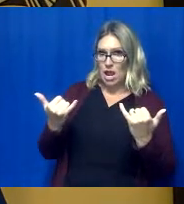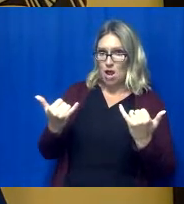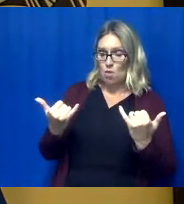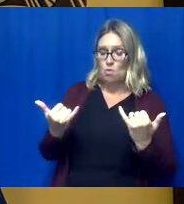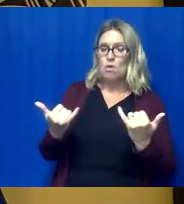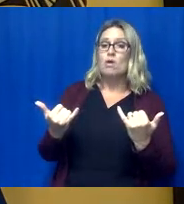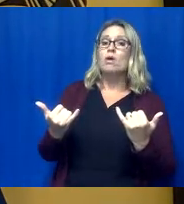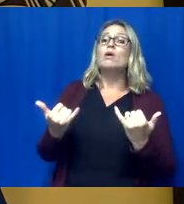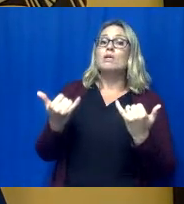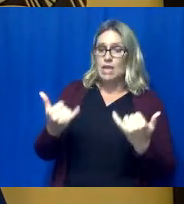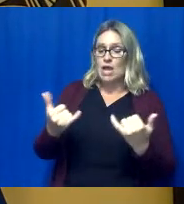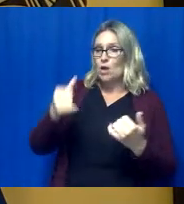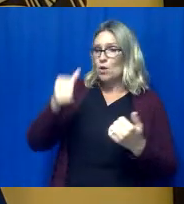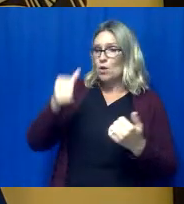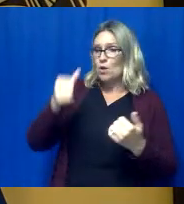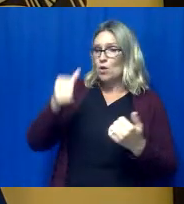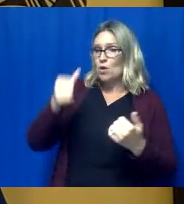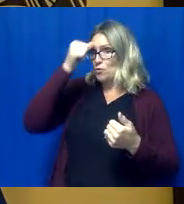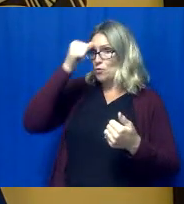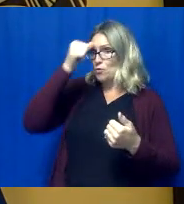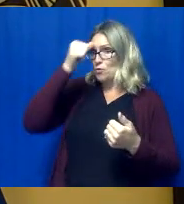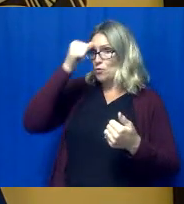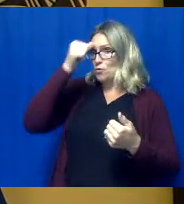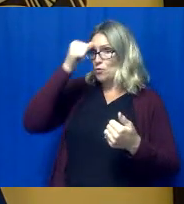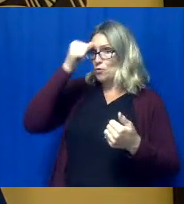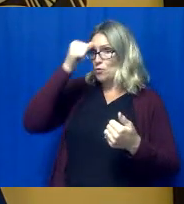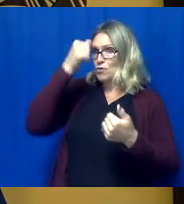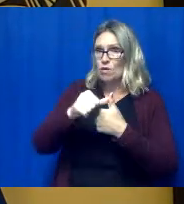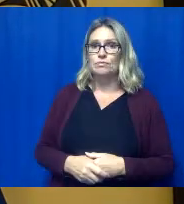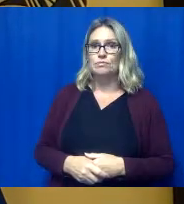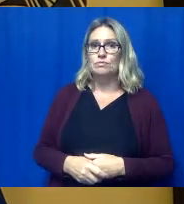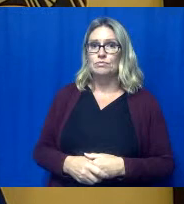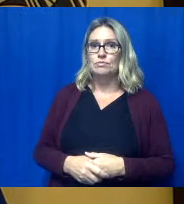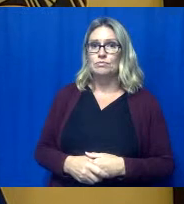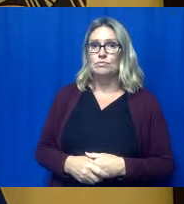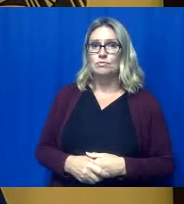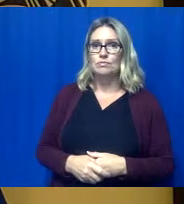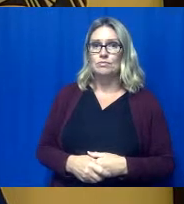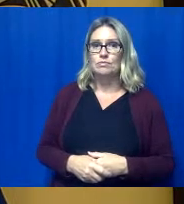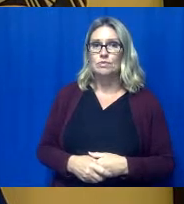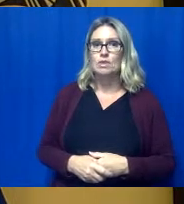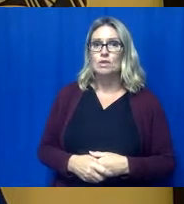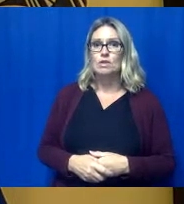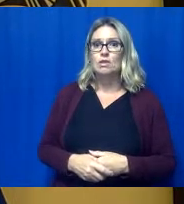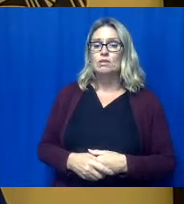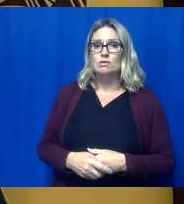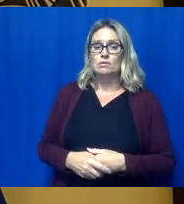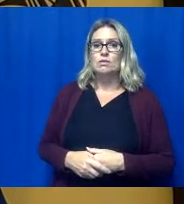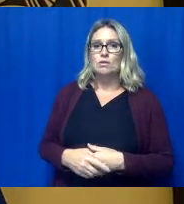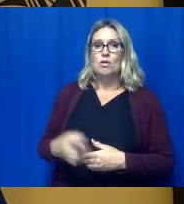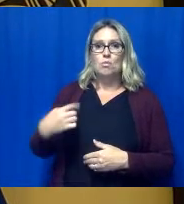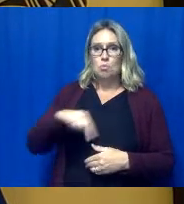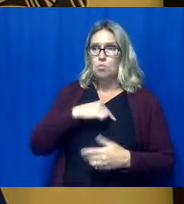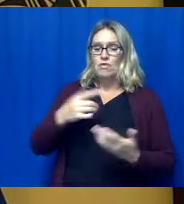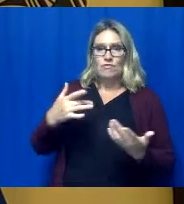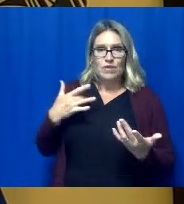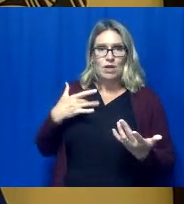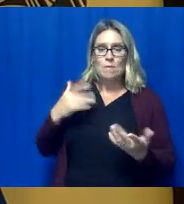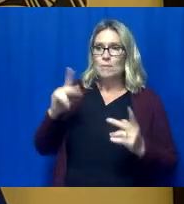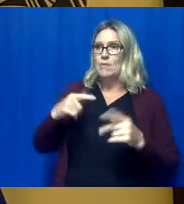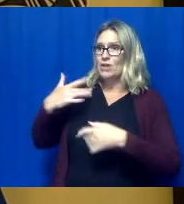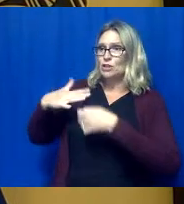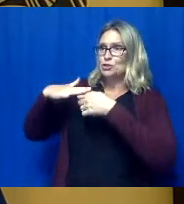to remember that we are all in this together. And that is a really difficult thing to think about right now when people are stressed and concerned and